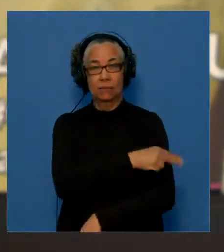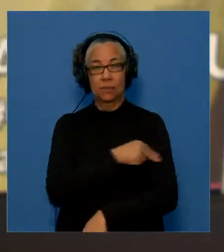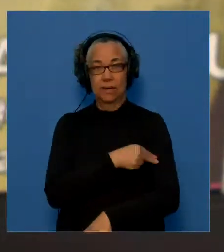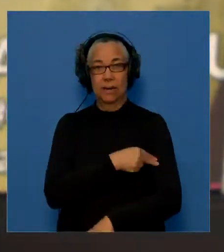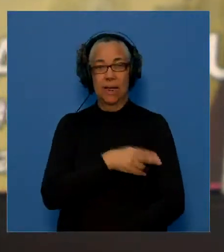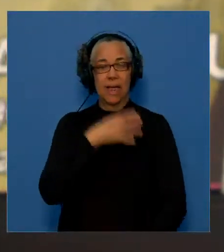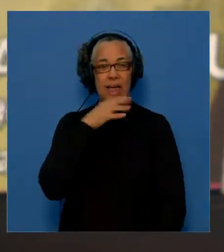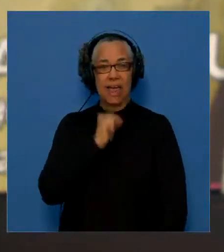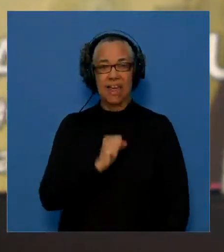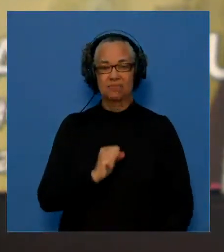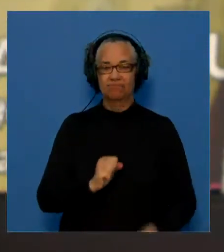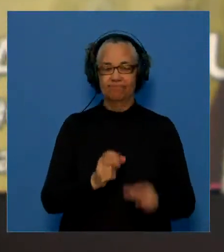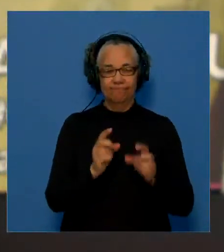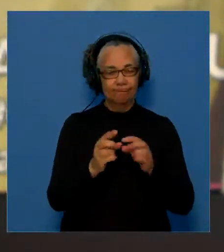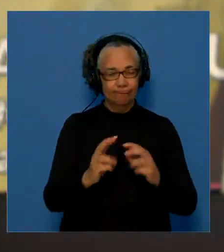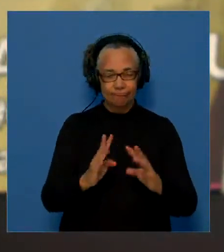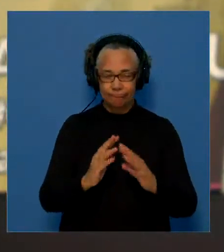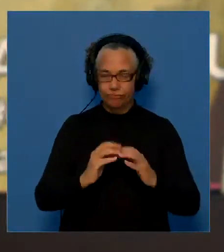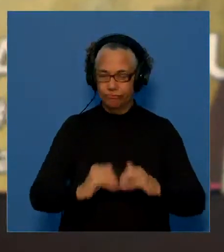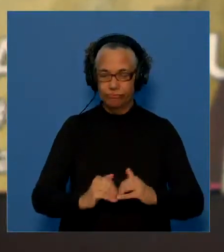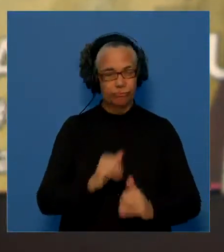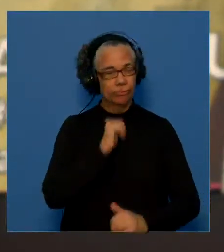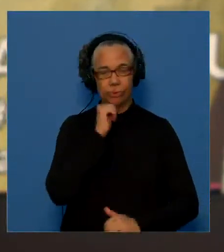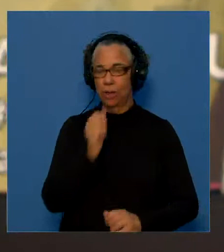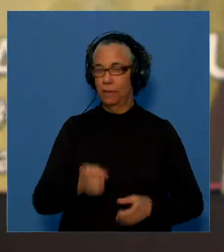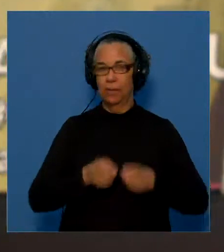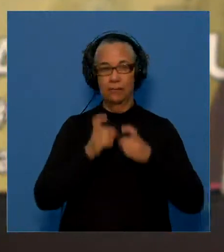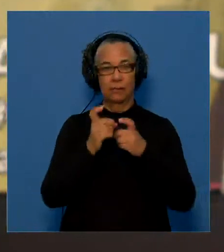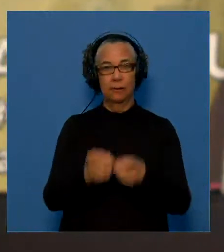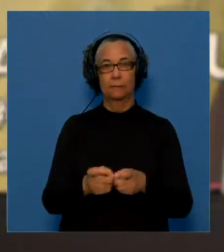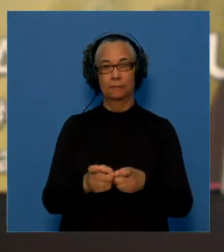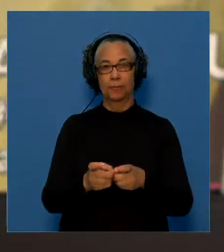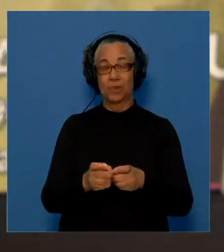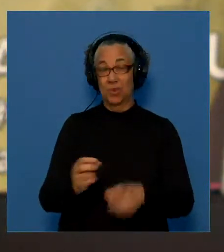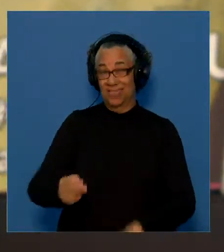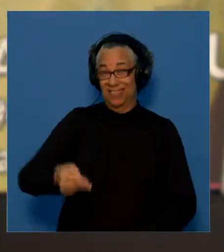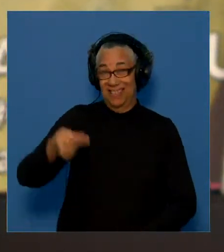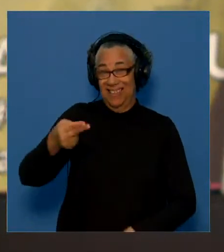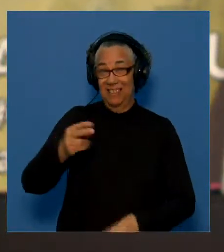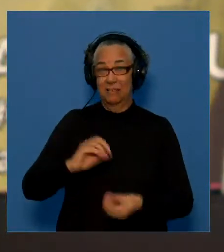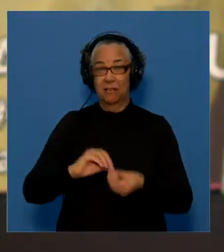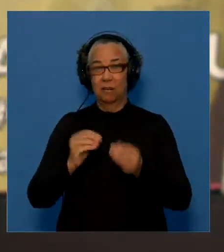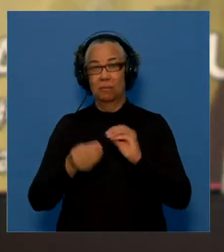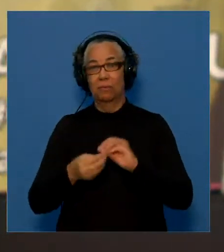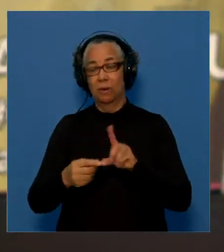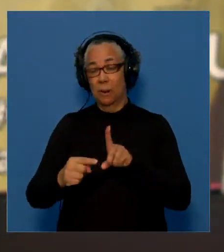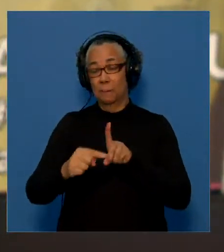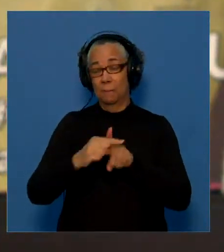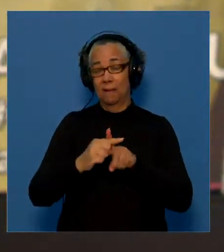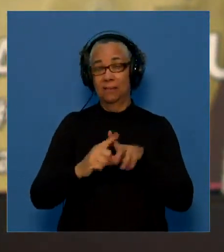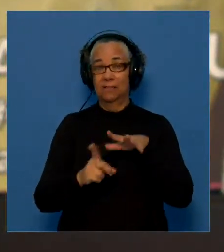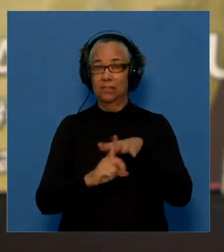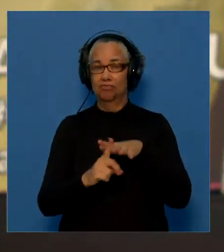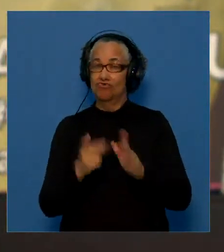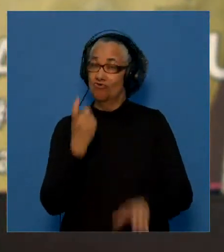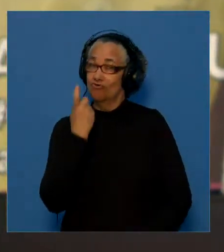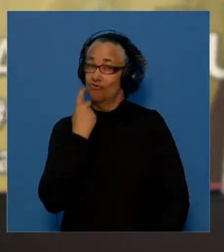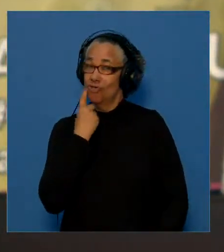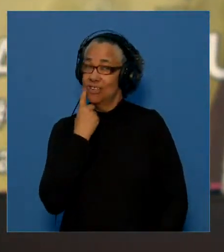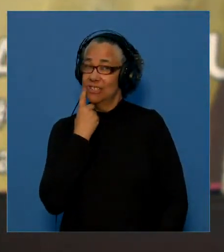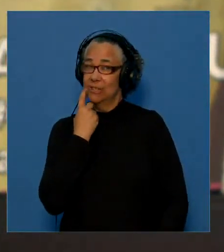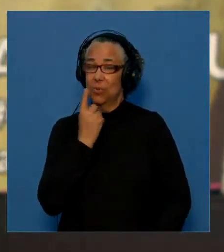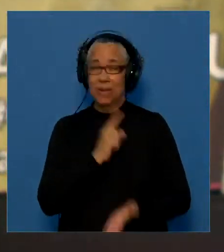will not be provided. Given the higher number of positive cases reported in recent weeks, it should be noted